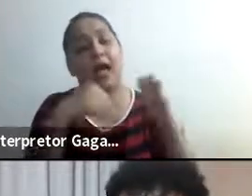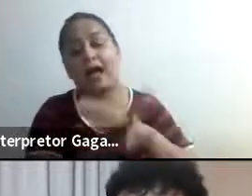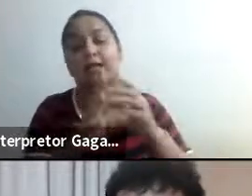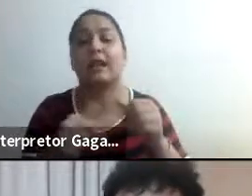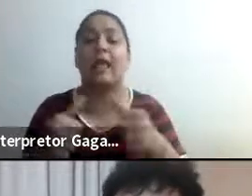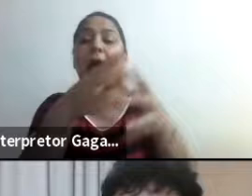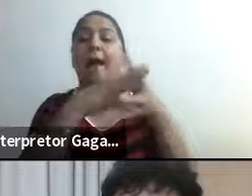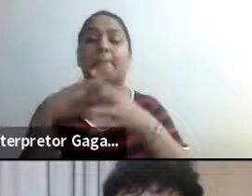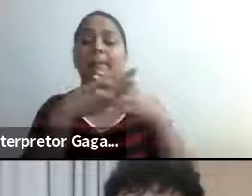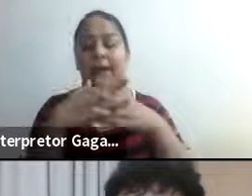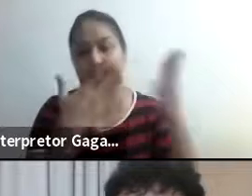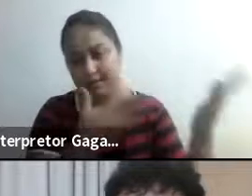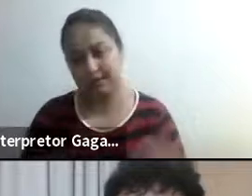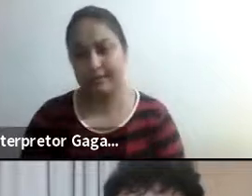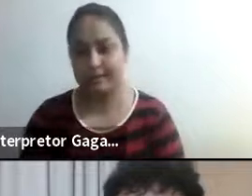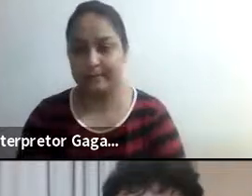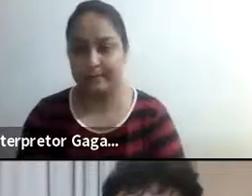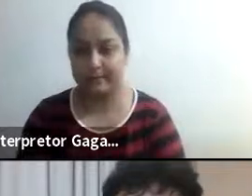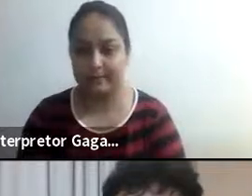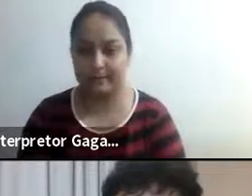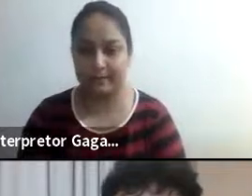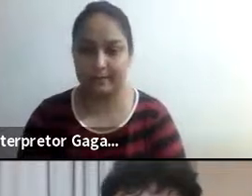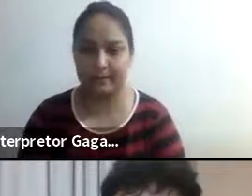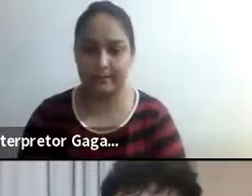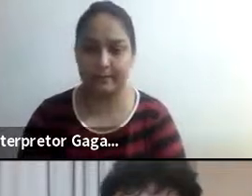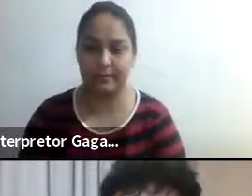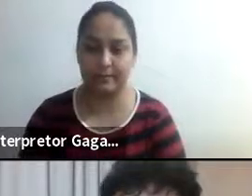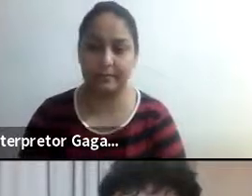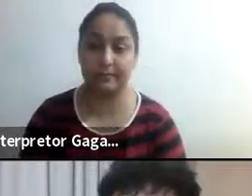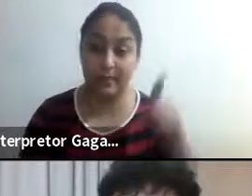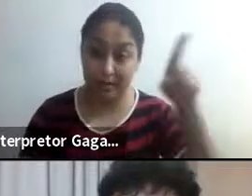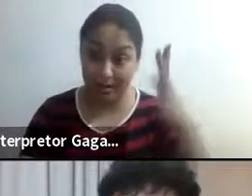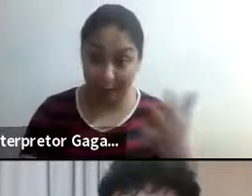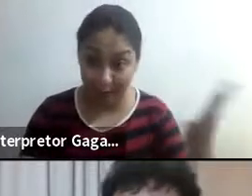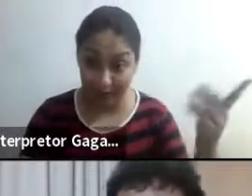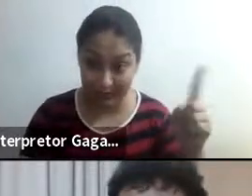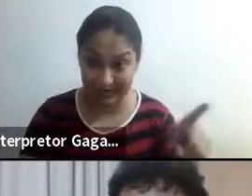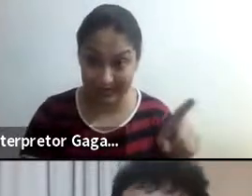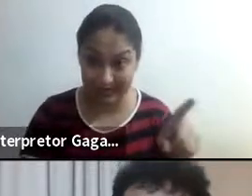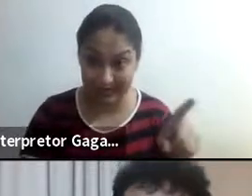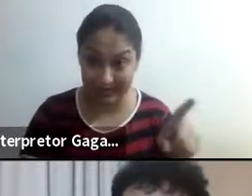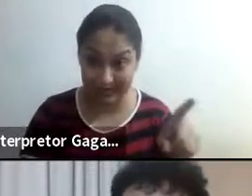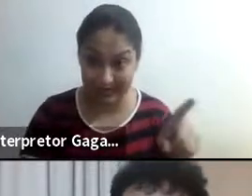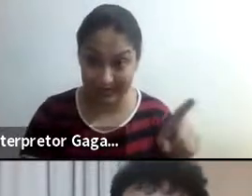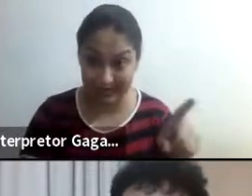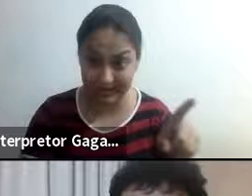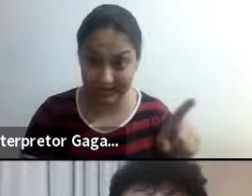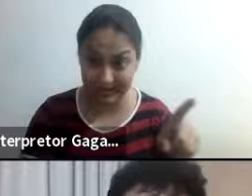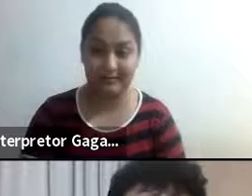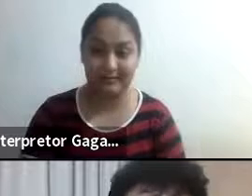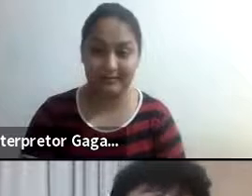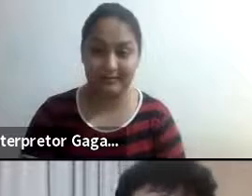America. So these these objects they raise an interesting question